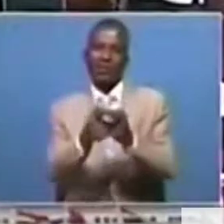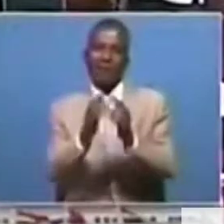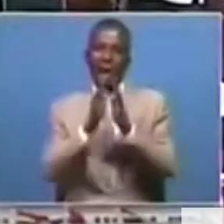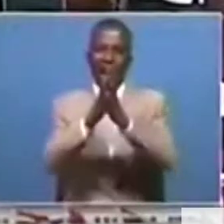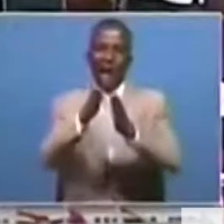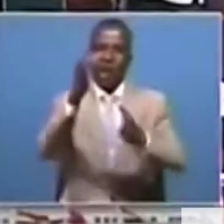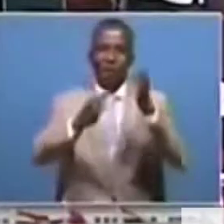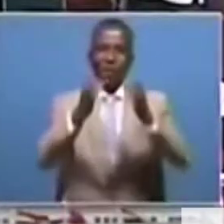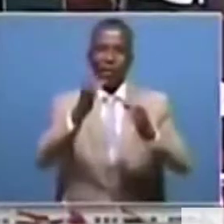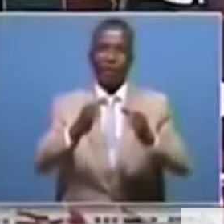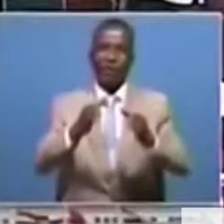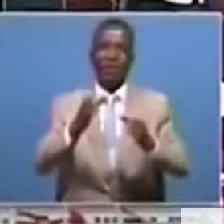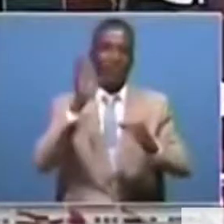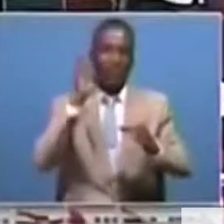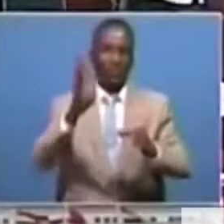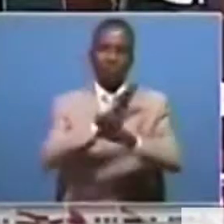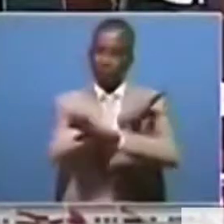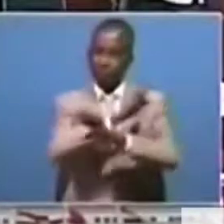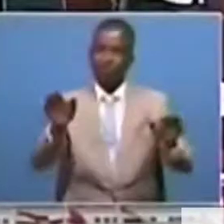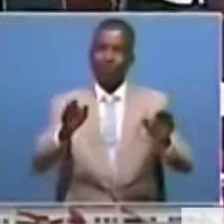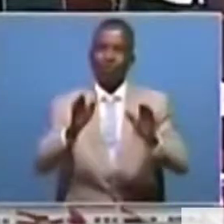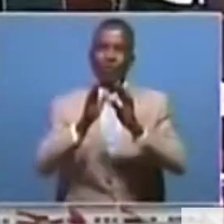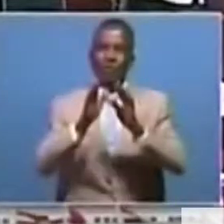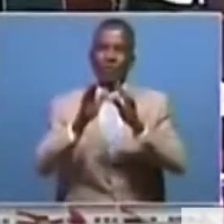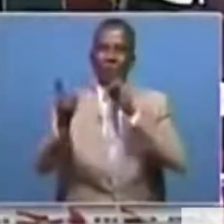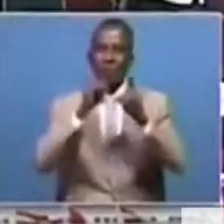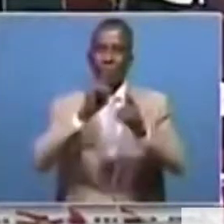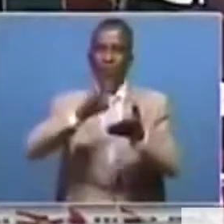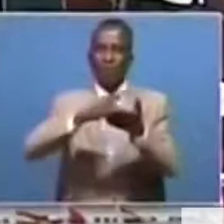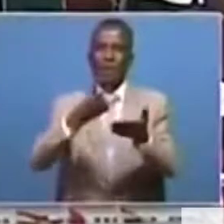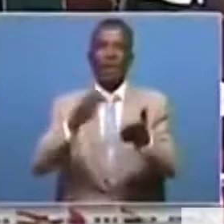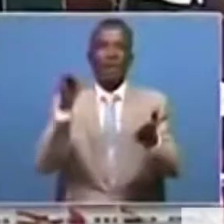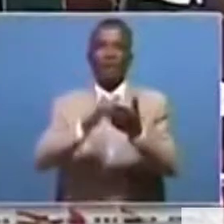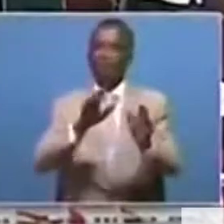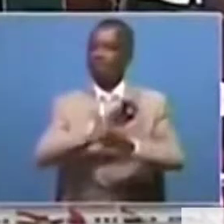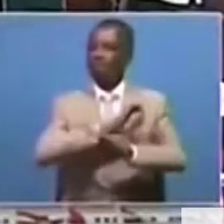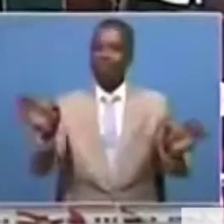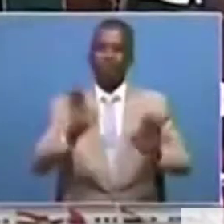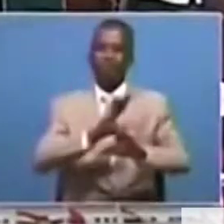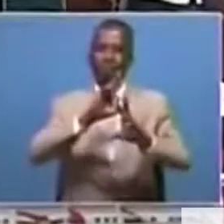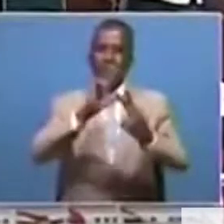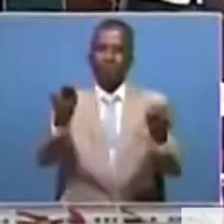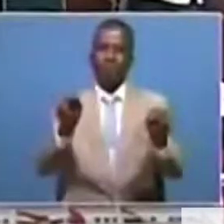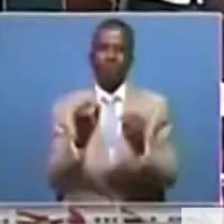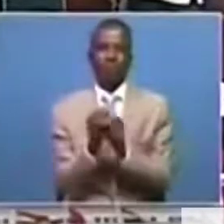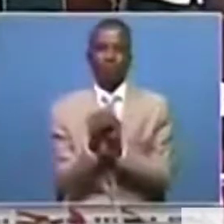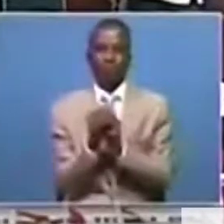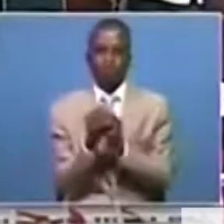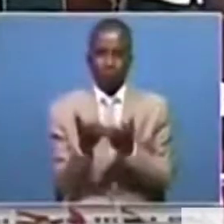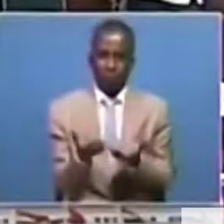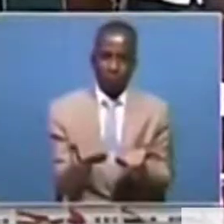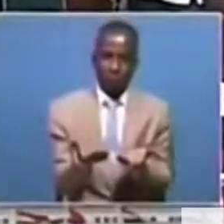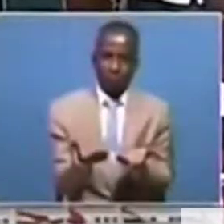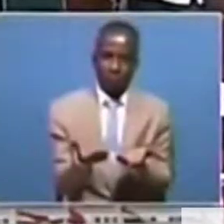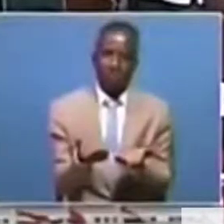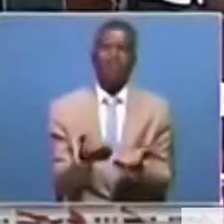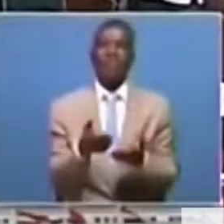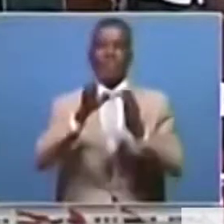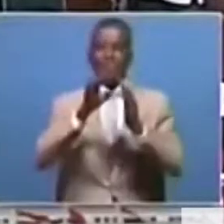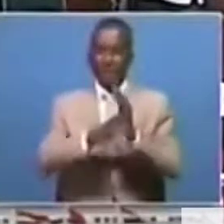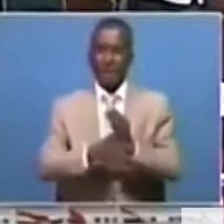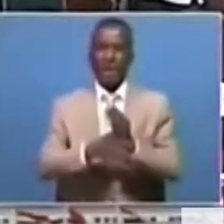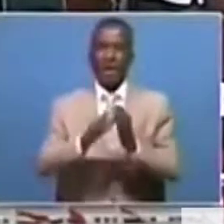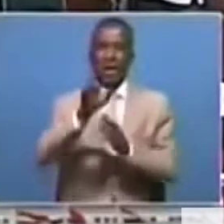and told the court he also did not desire to give any testimony through his attorney as contemplated. According to